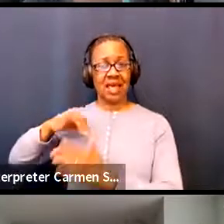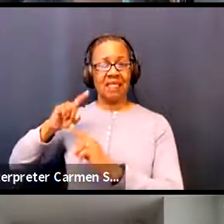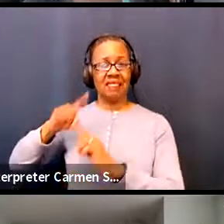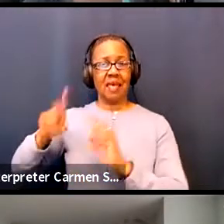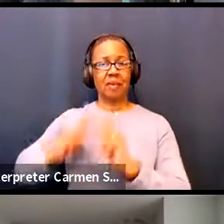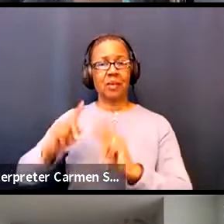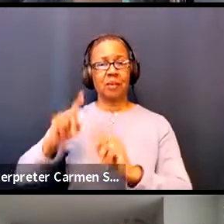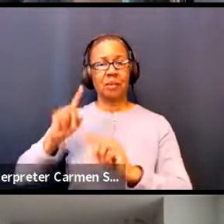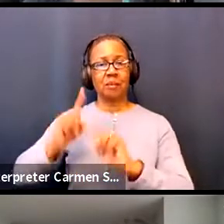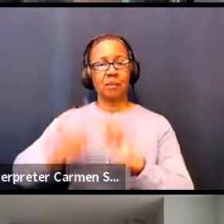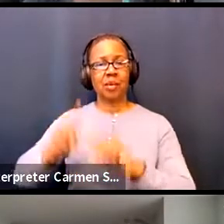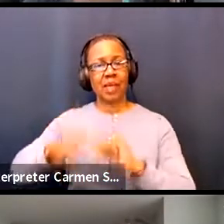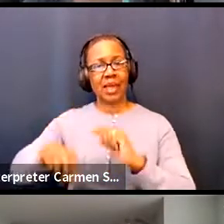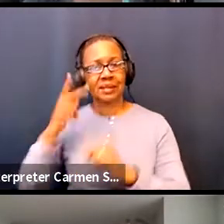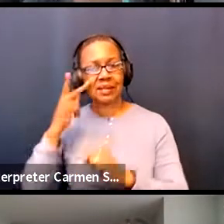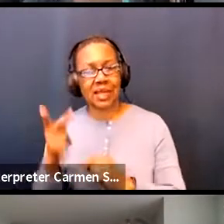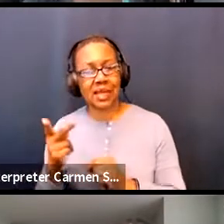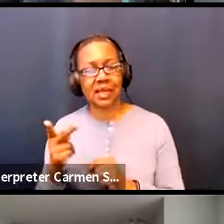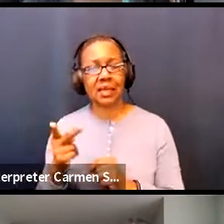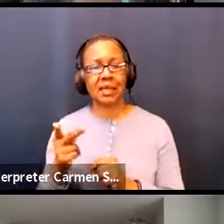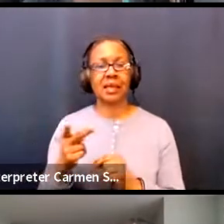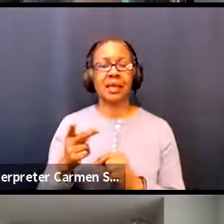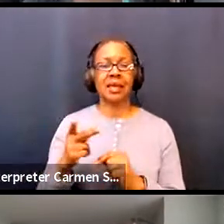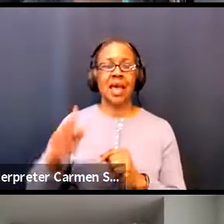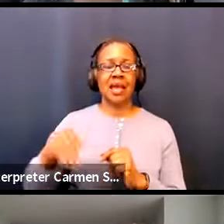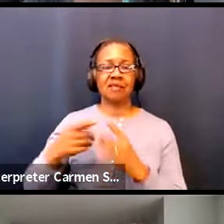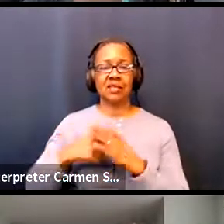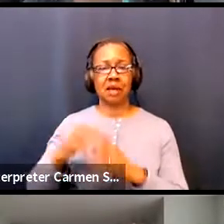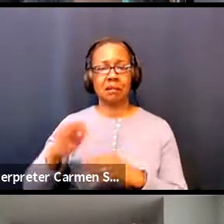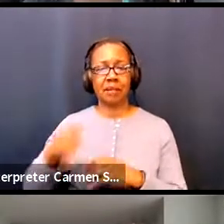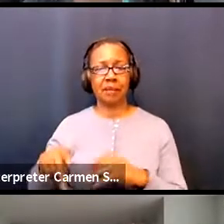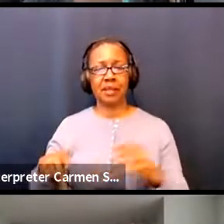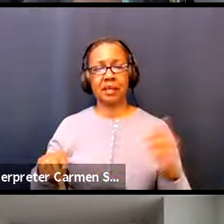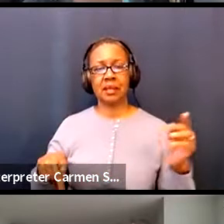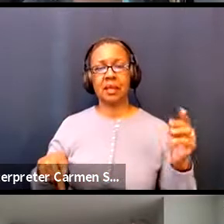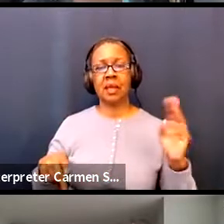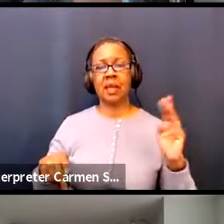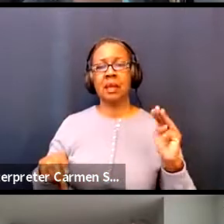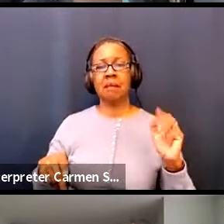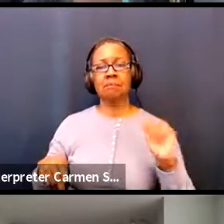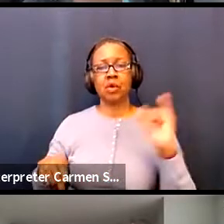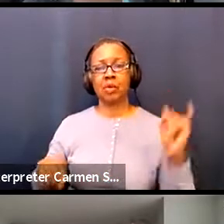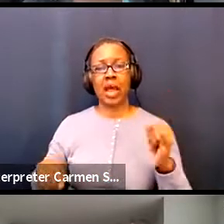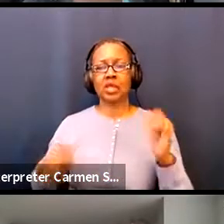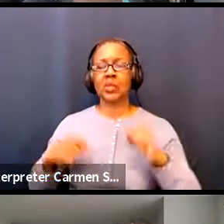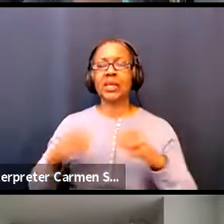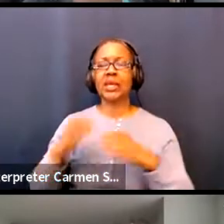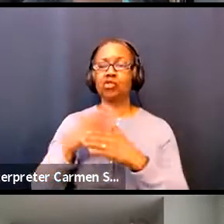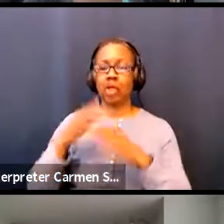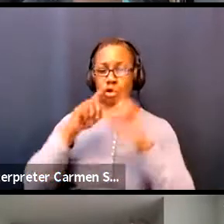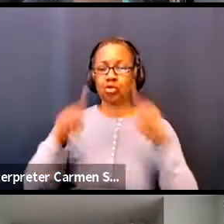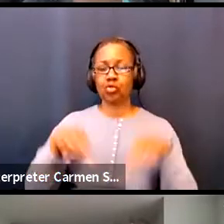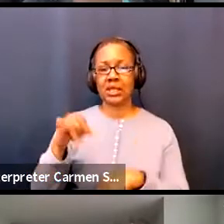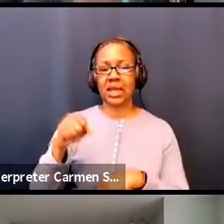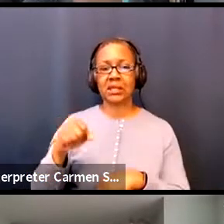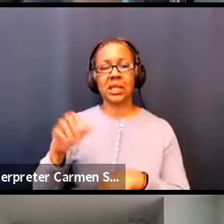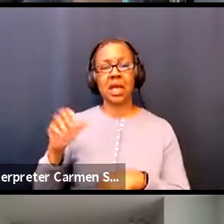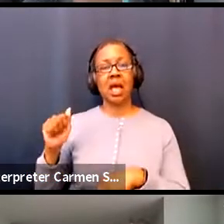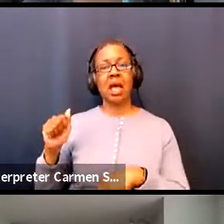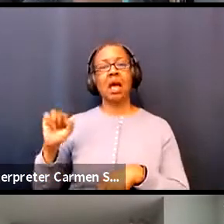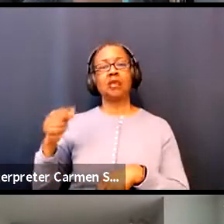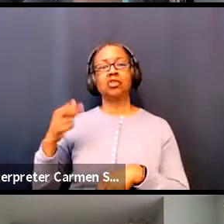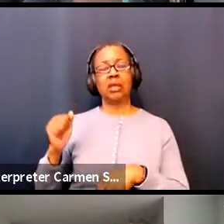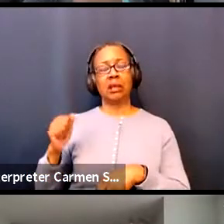visualized without actually beginning to map them. And we can definitely get that share screen going. One moment. Ashia, would you be able to